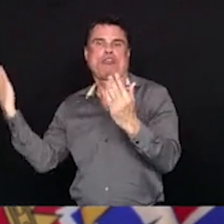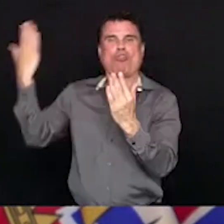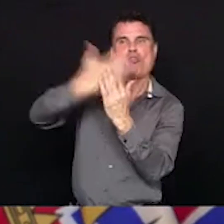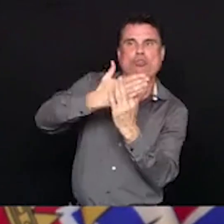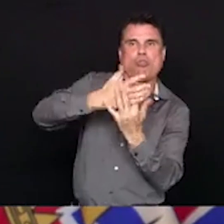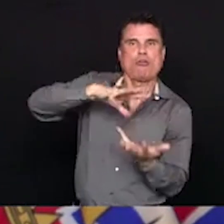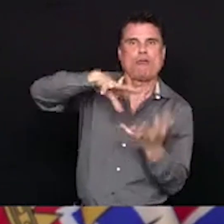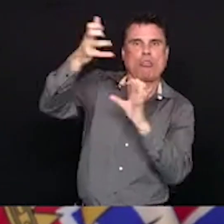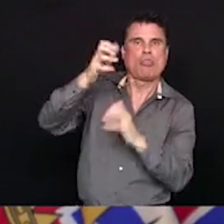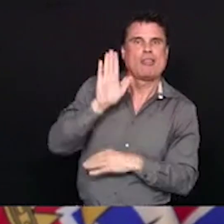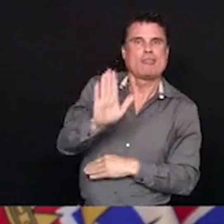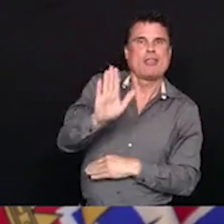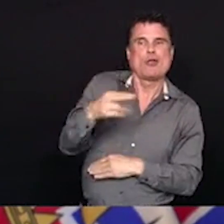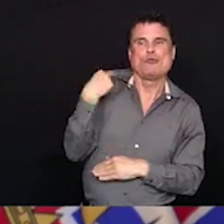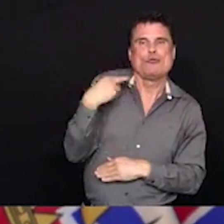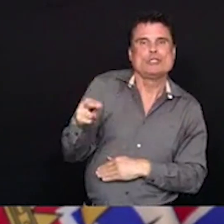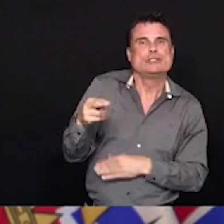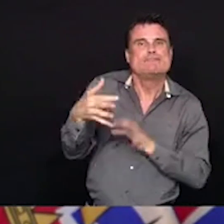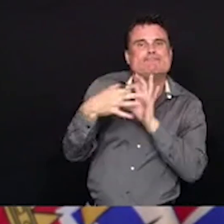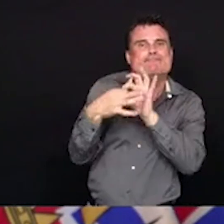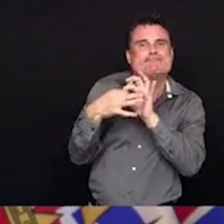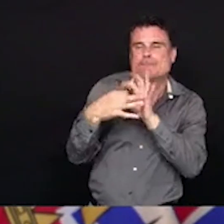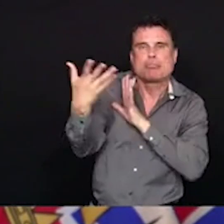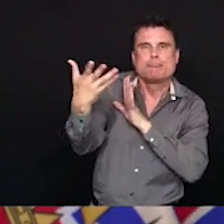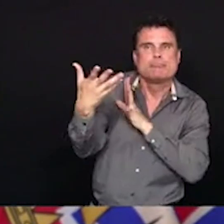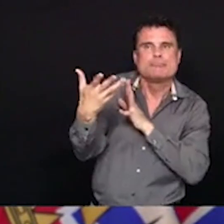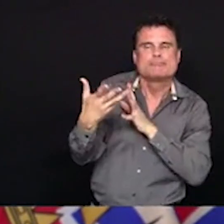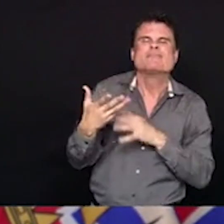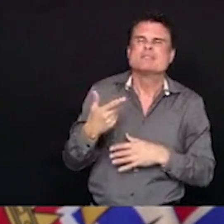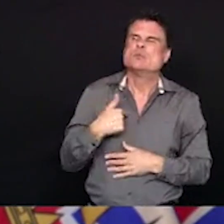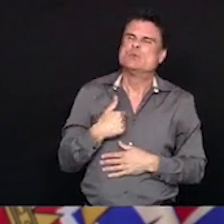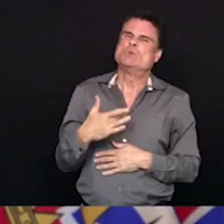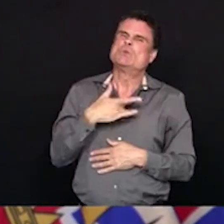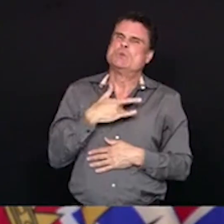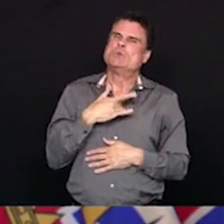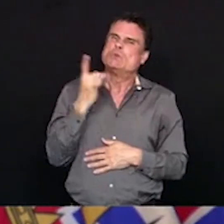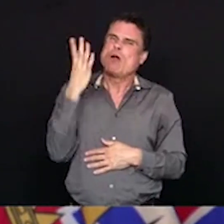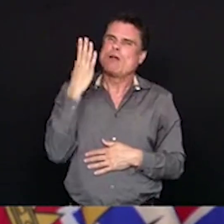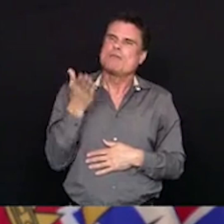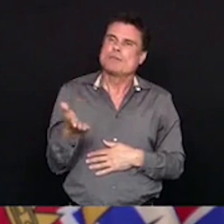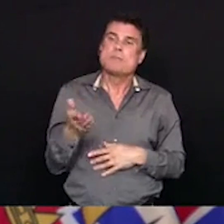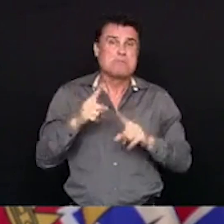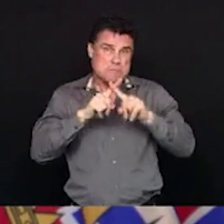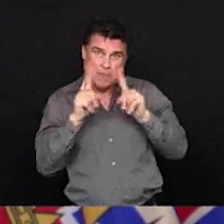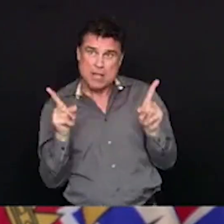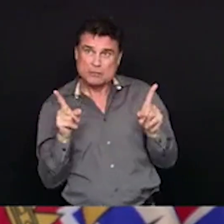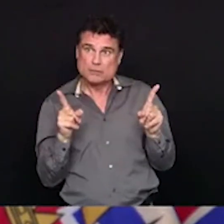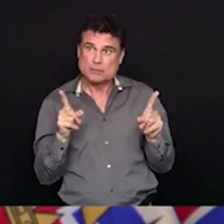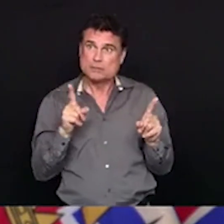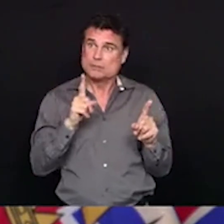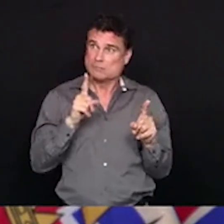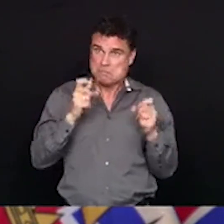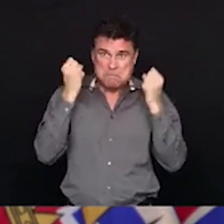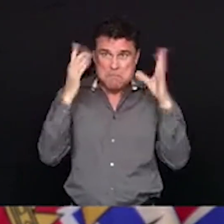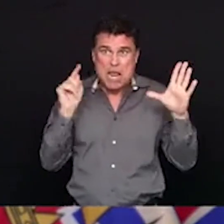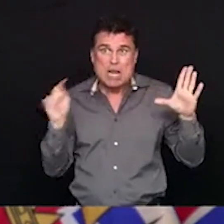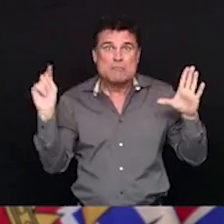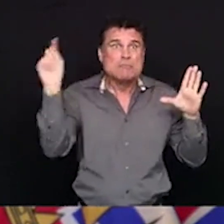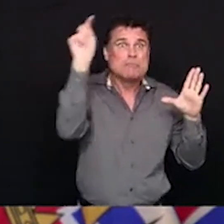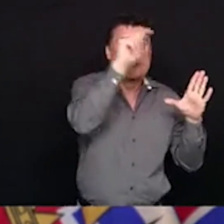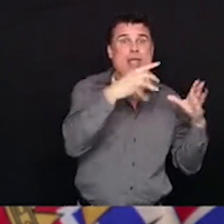not sure that Zoom is what is widely used for the virtual care. There are many platforms that can be more secure than